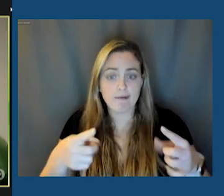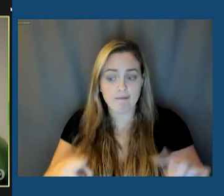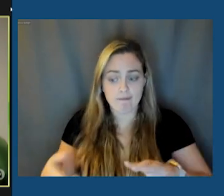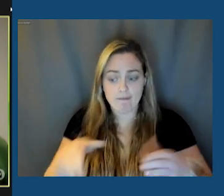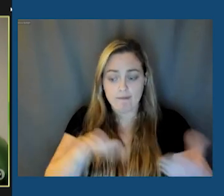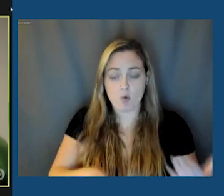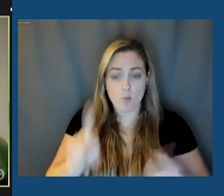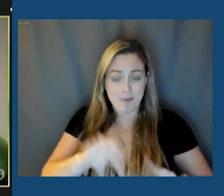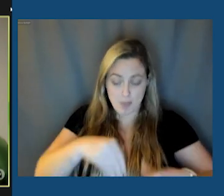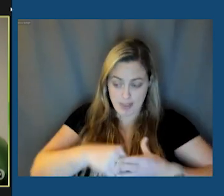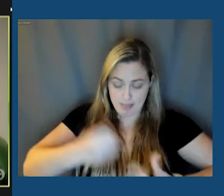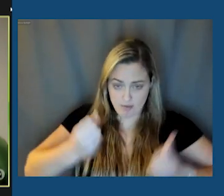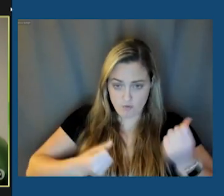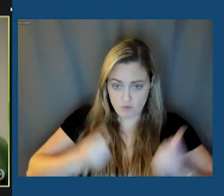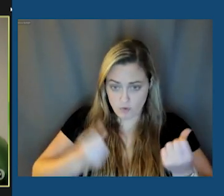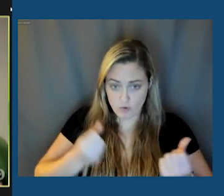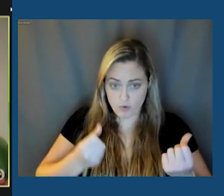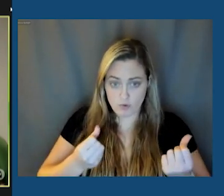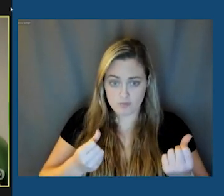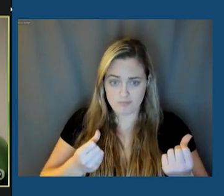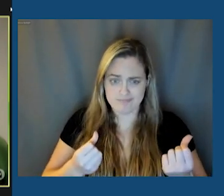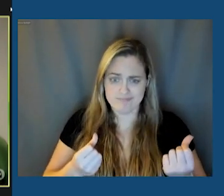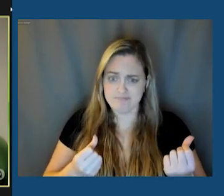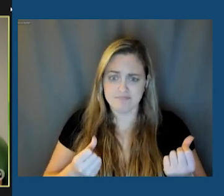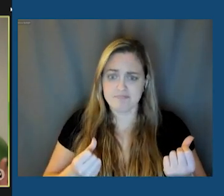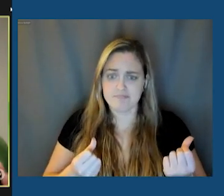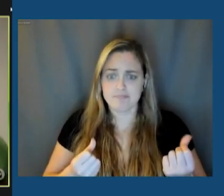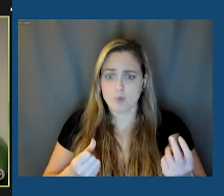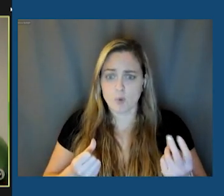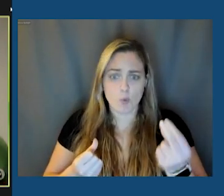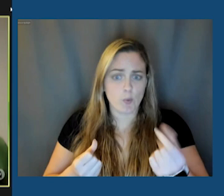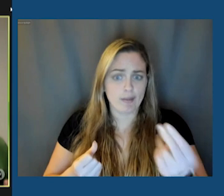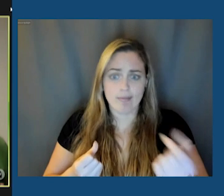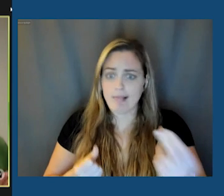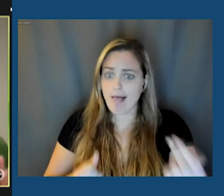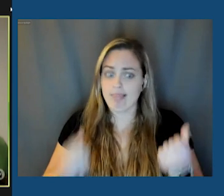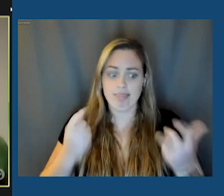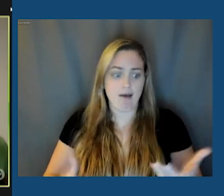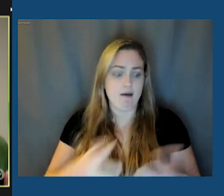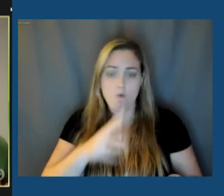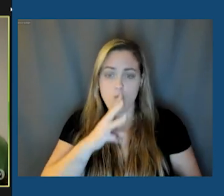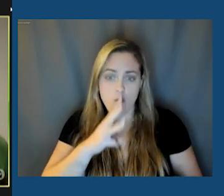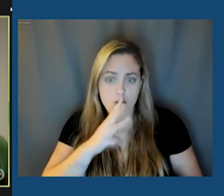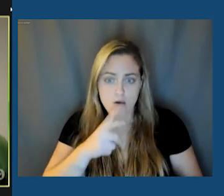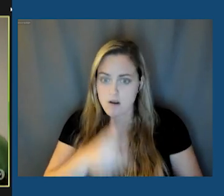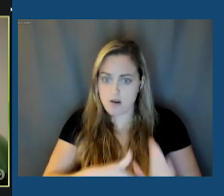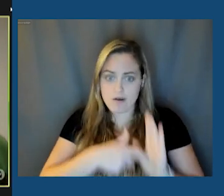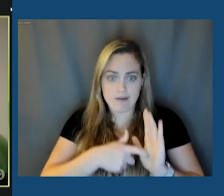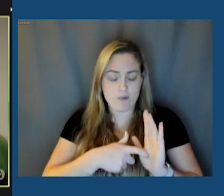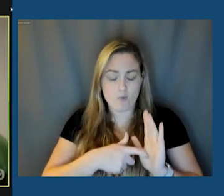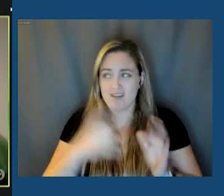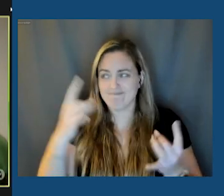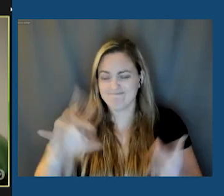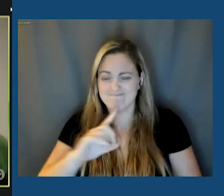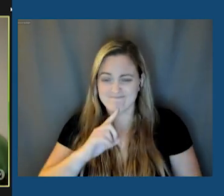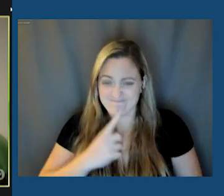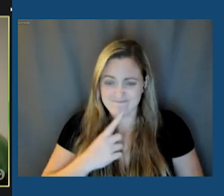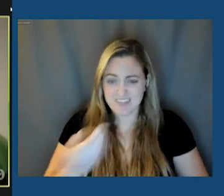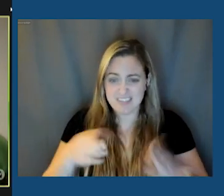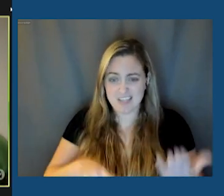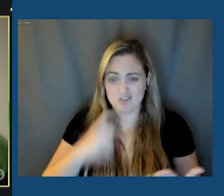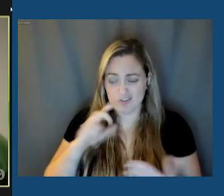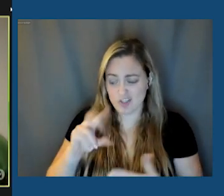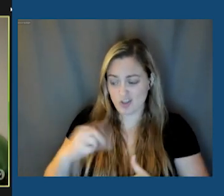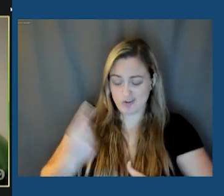are in their vehicles. A very small amount of quickly moving water can sweep you away. We had a tragic death in the last 30 days